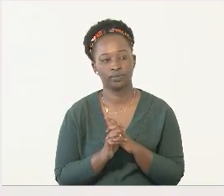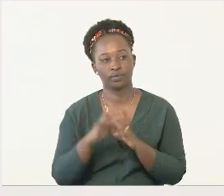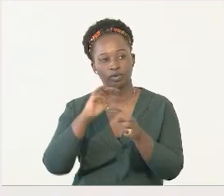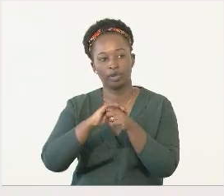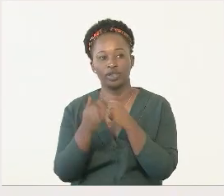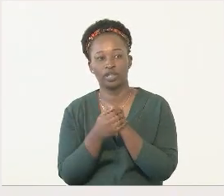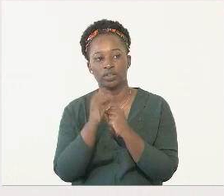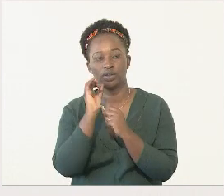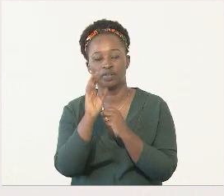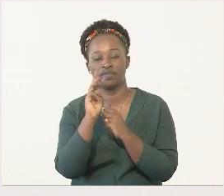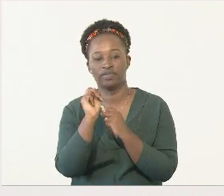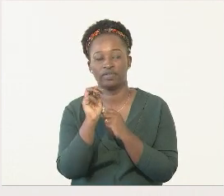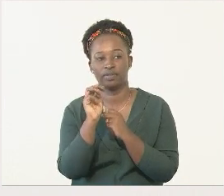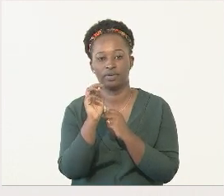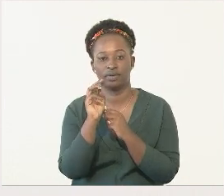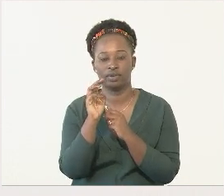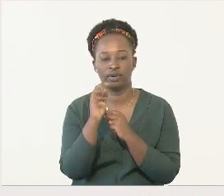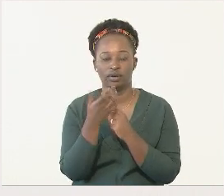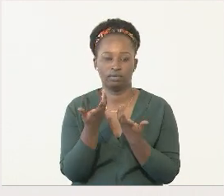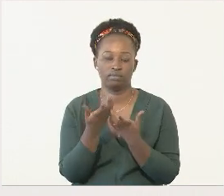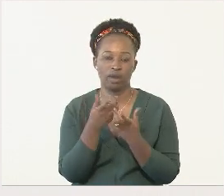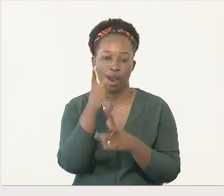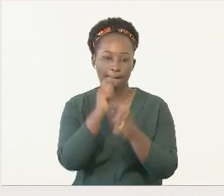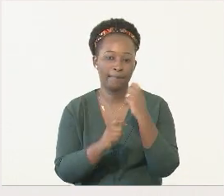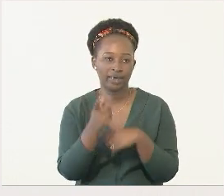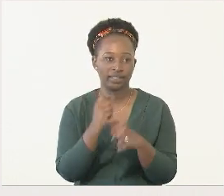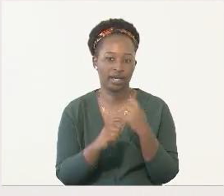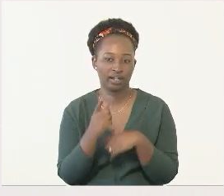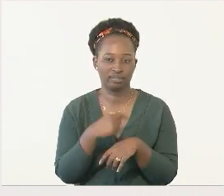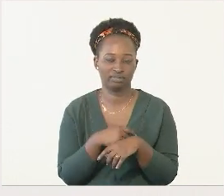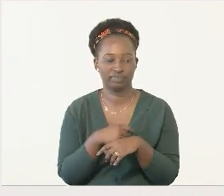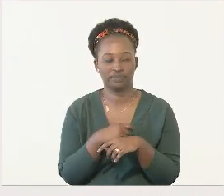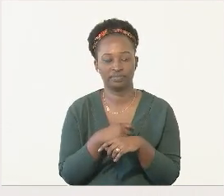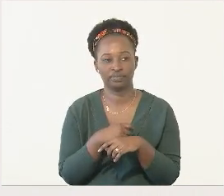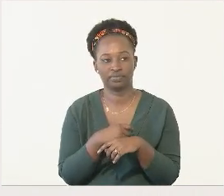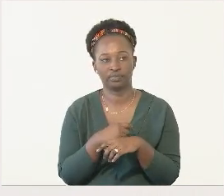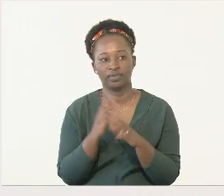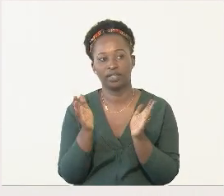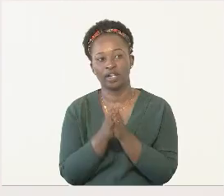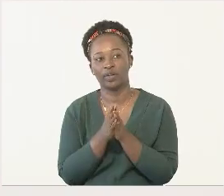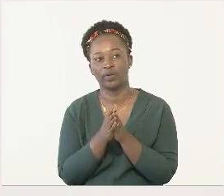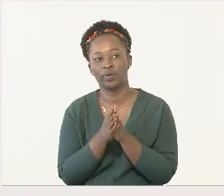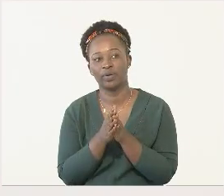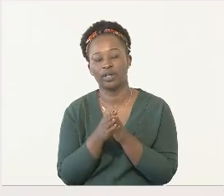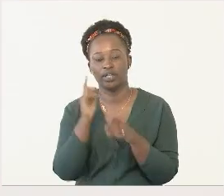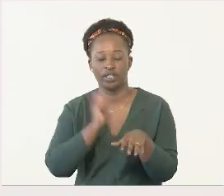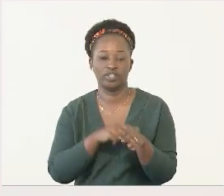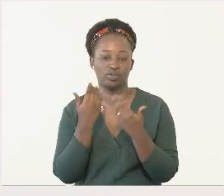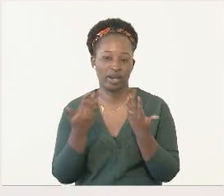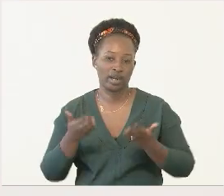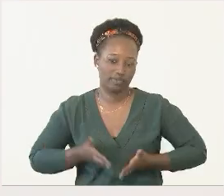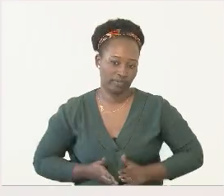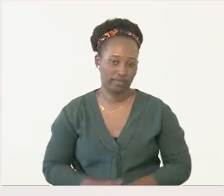production of milk by the mammary gland, and also the release of the baby during childbirth